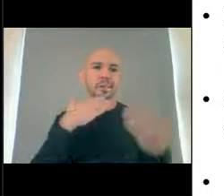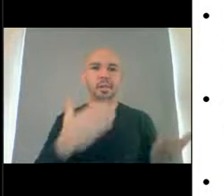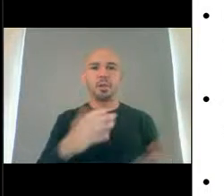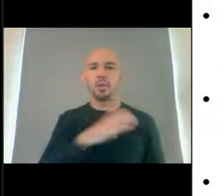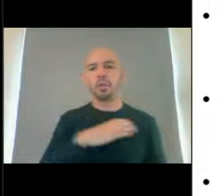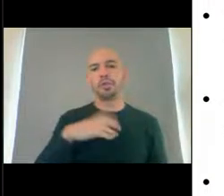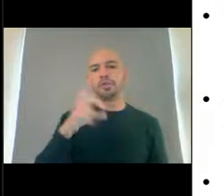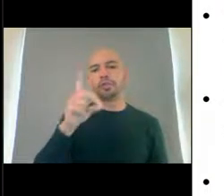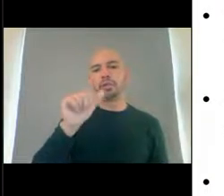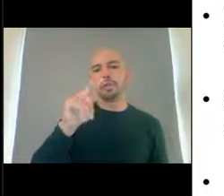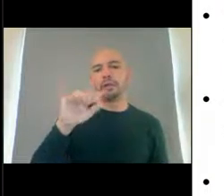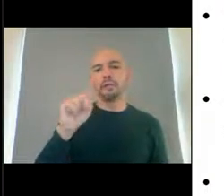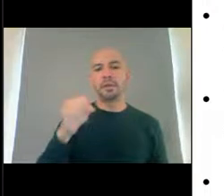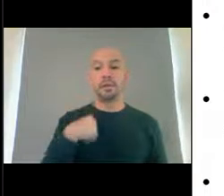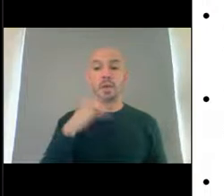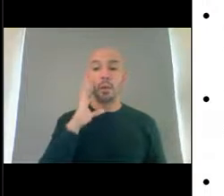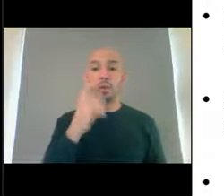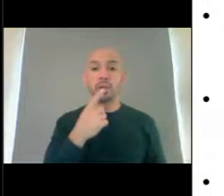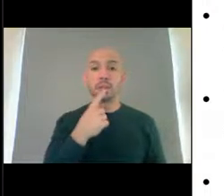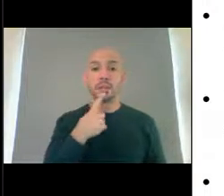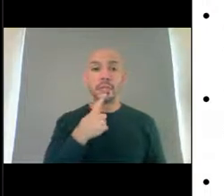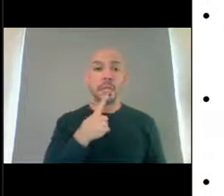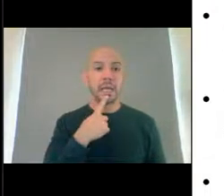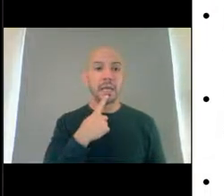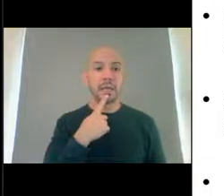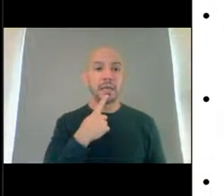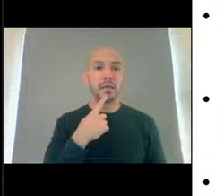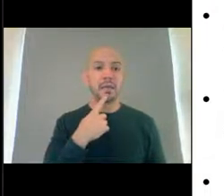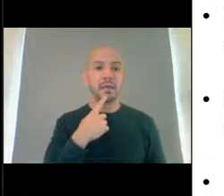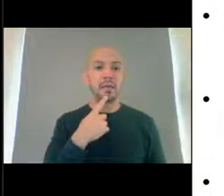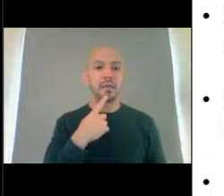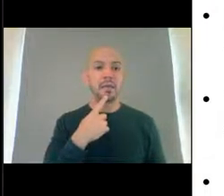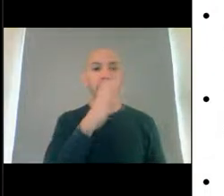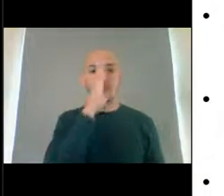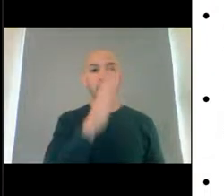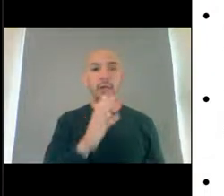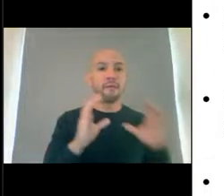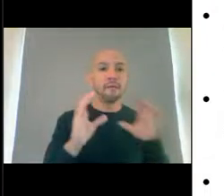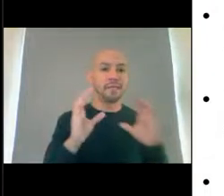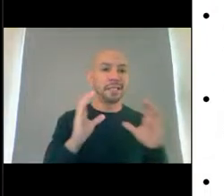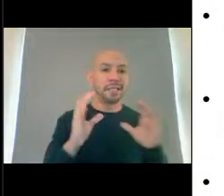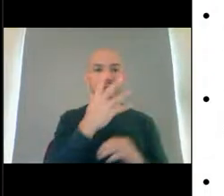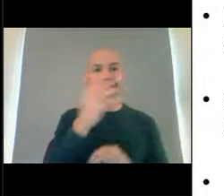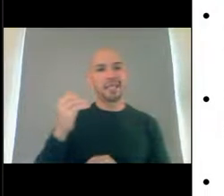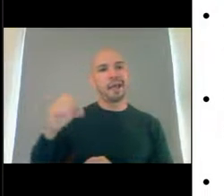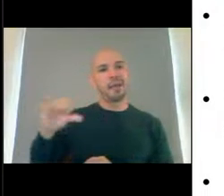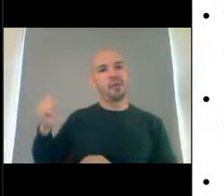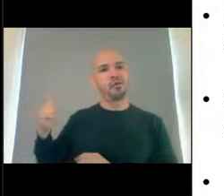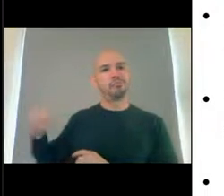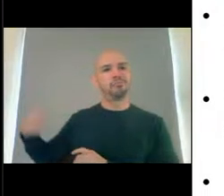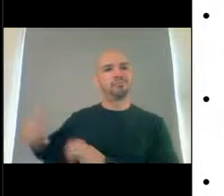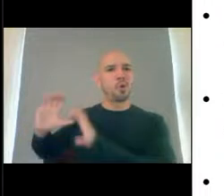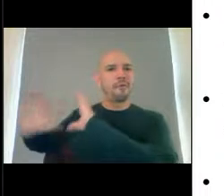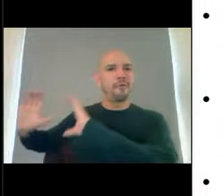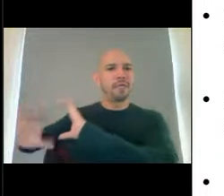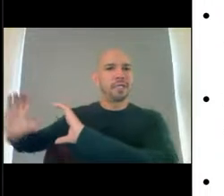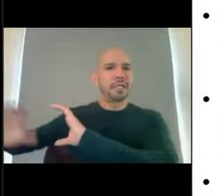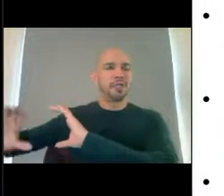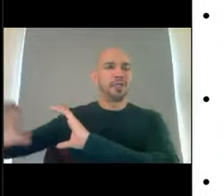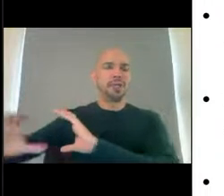of that and i will say there were direct conversations and sidebar conversations on that issue at the